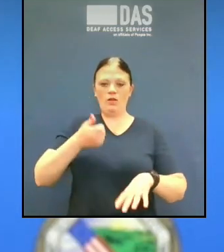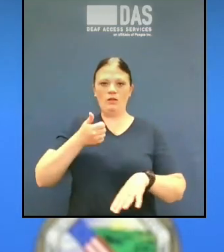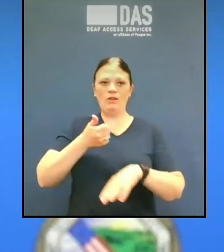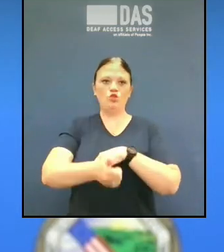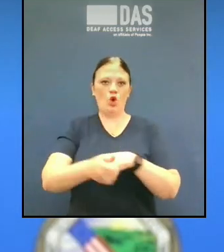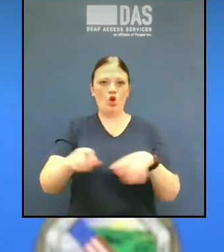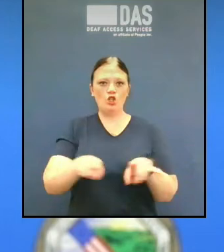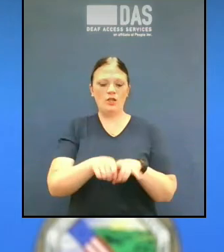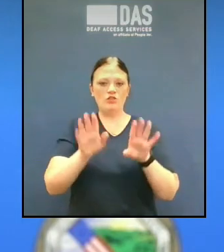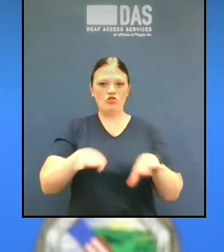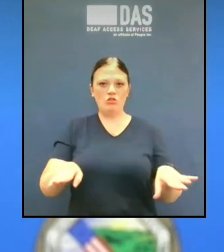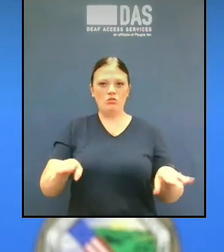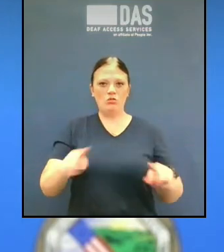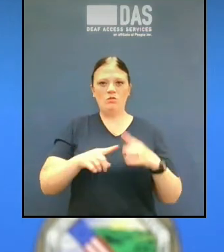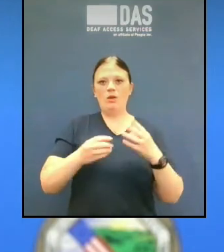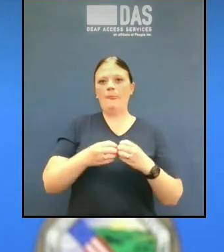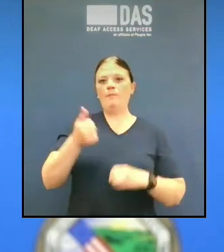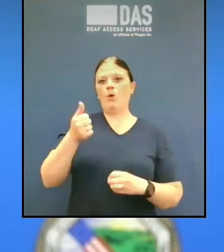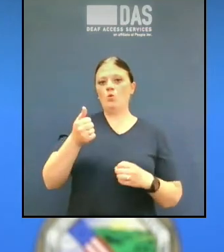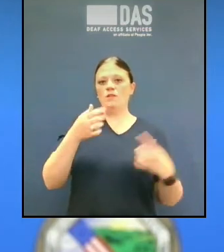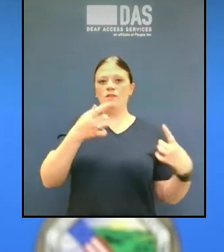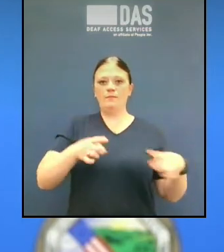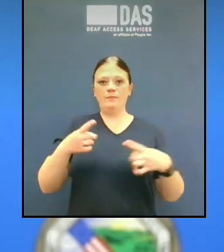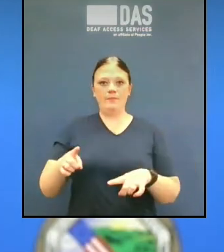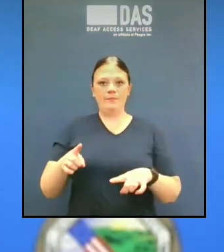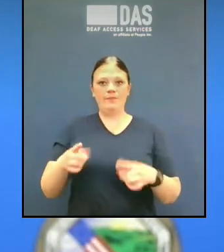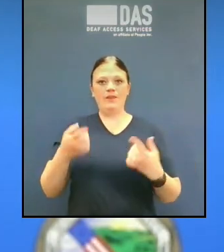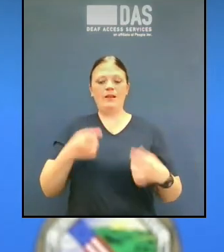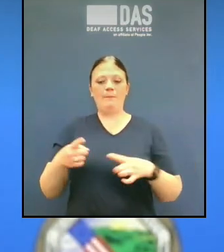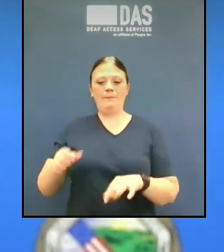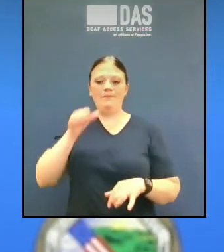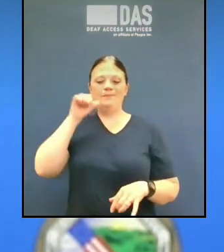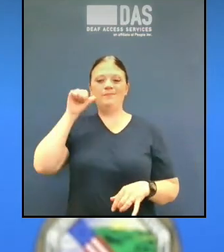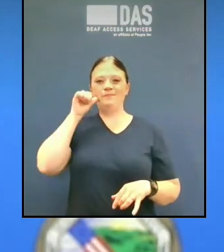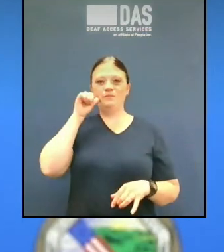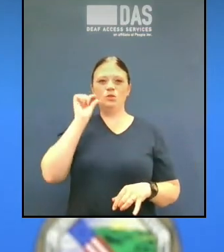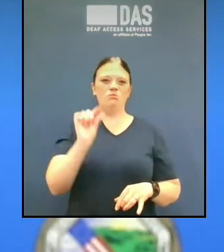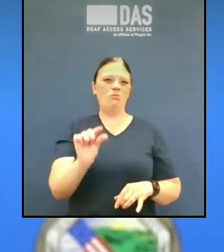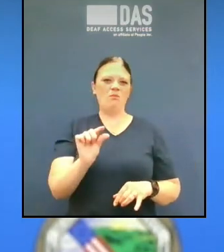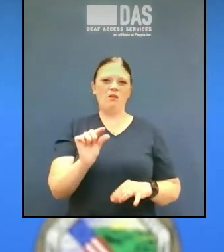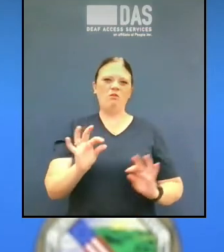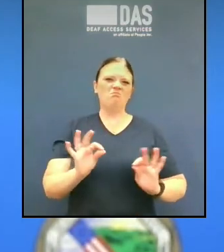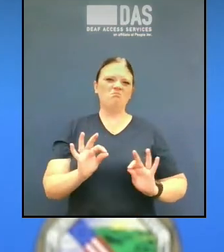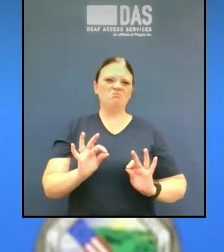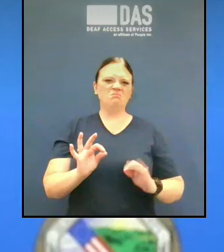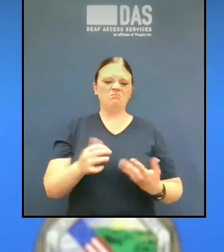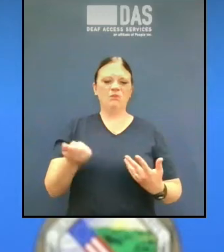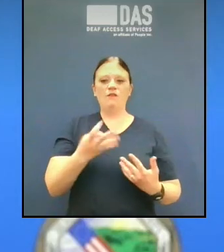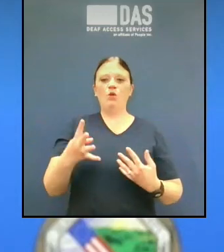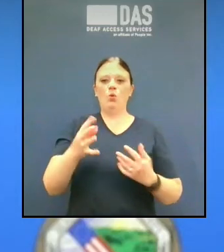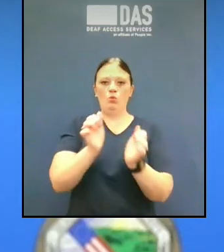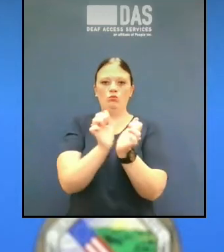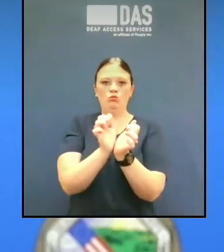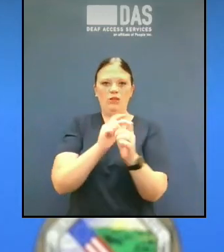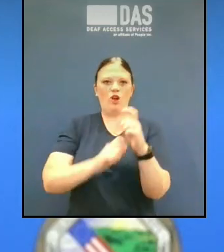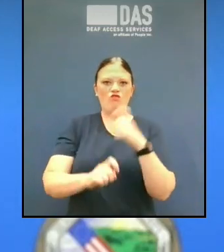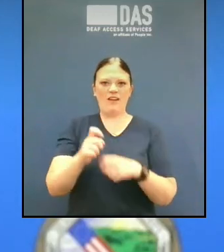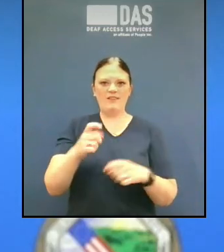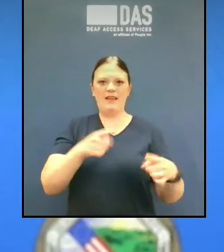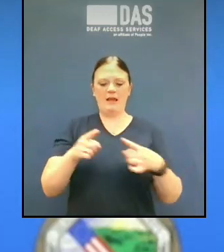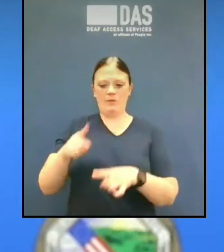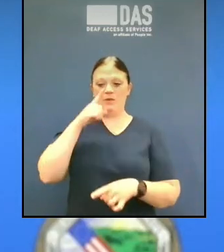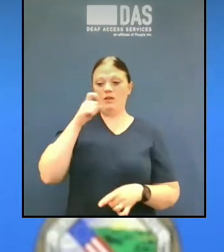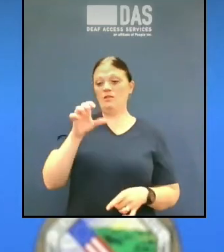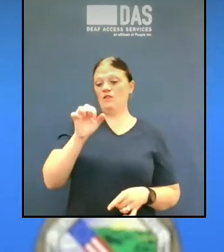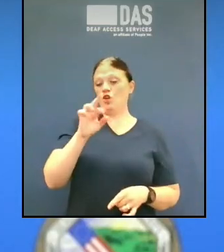The vast majority of incidences that existed yesterday were very small. There were a number of arrests that were made as a result of the